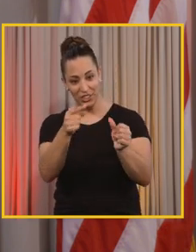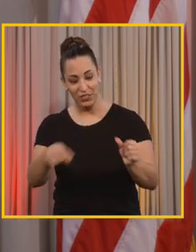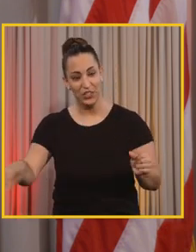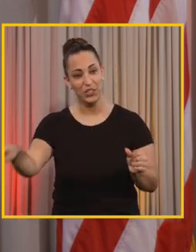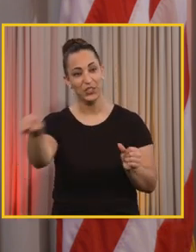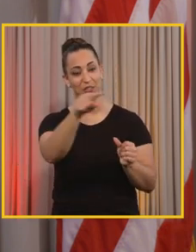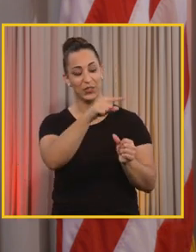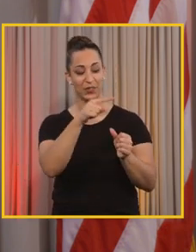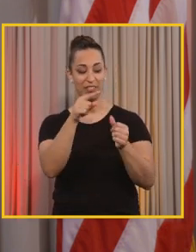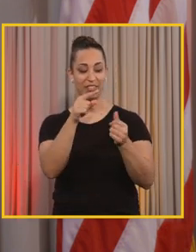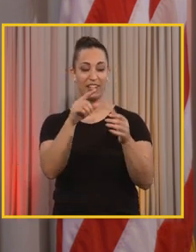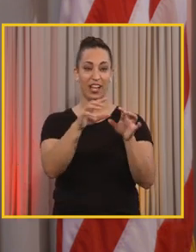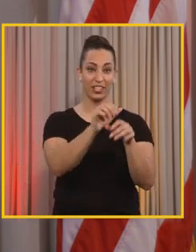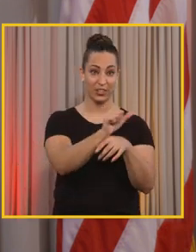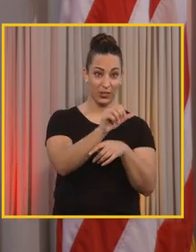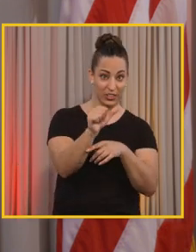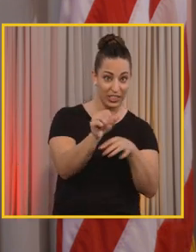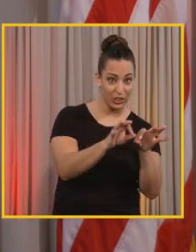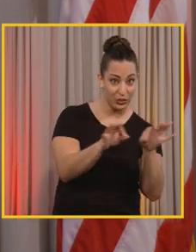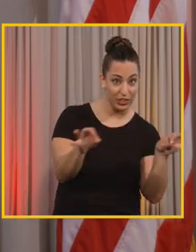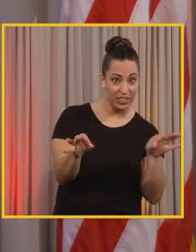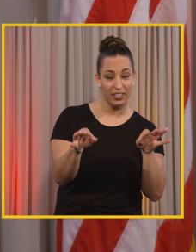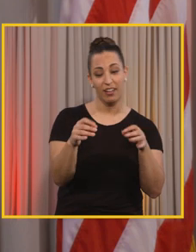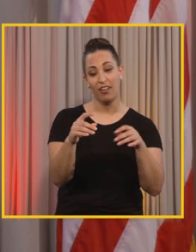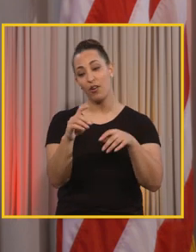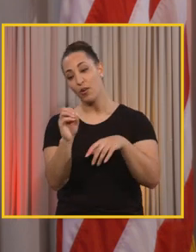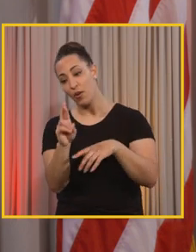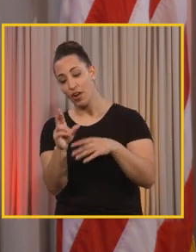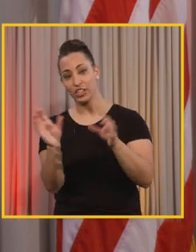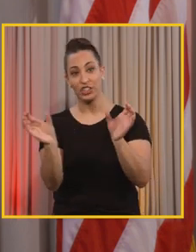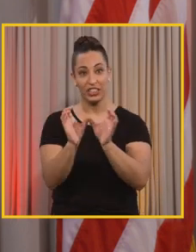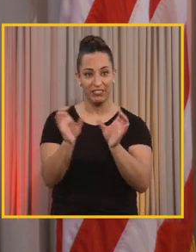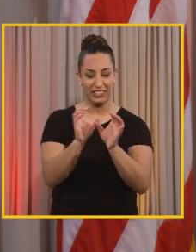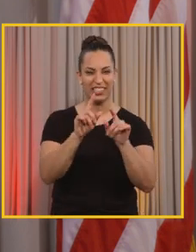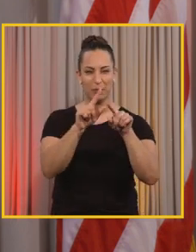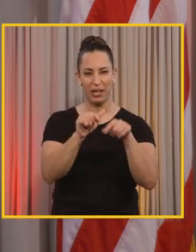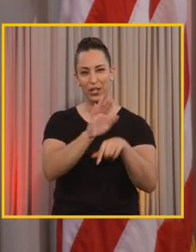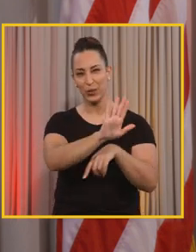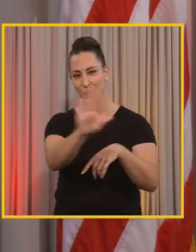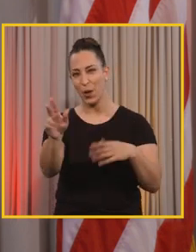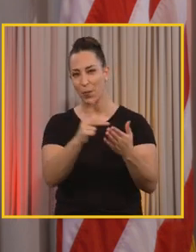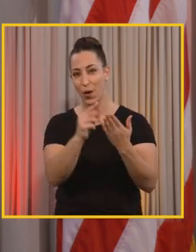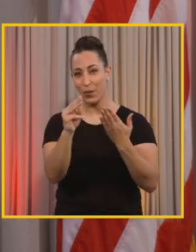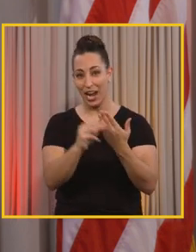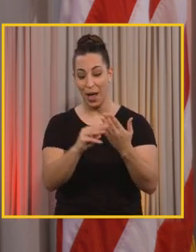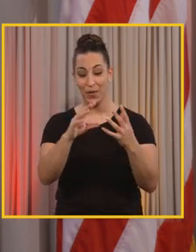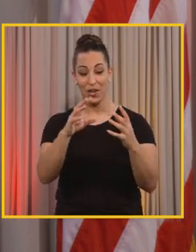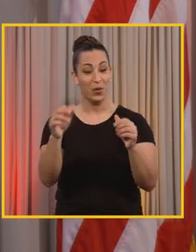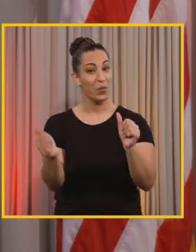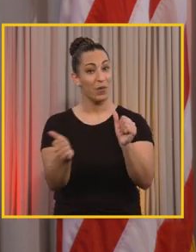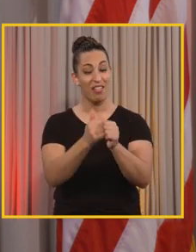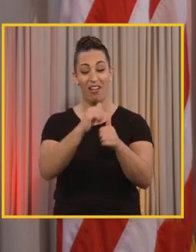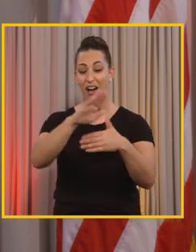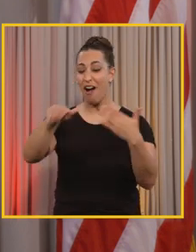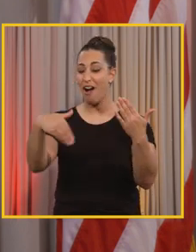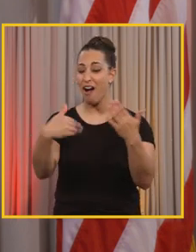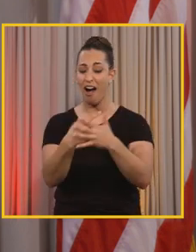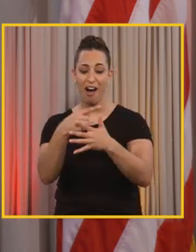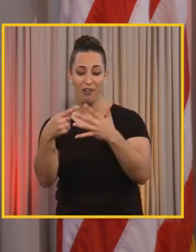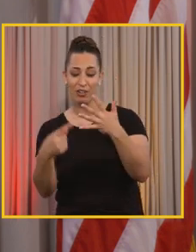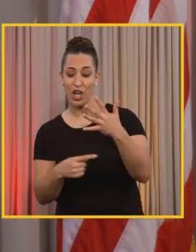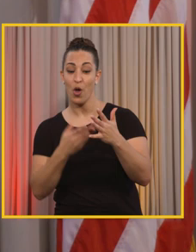the associated degree and or certificate appropriated to your program with all